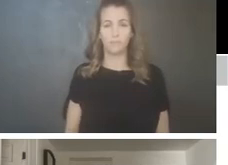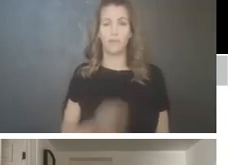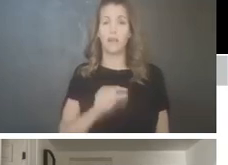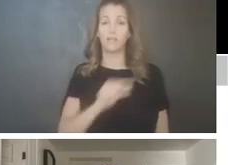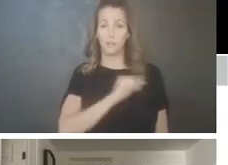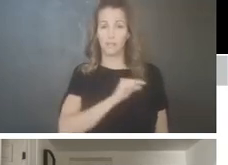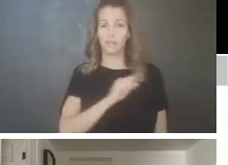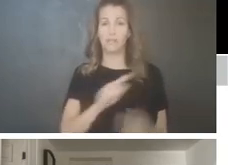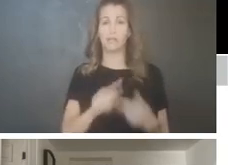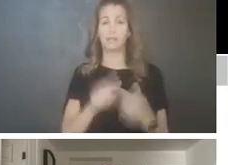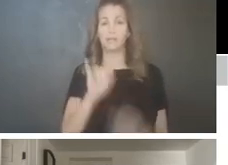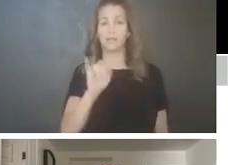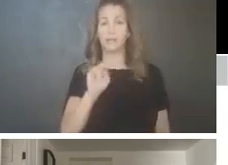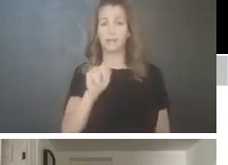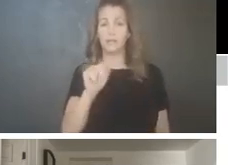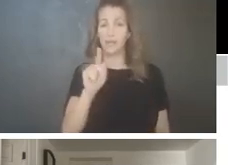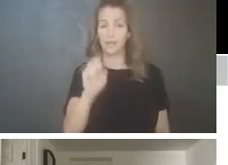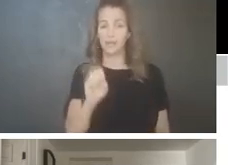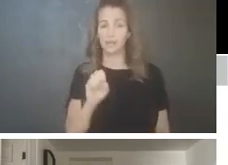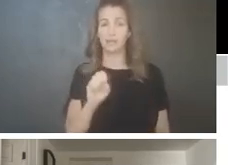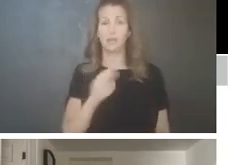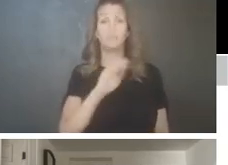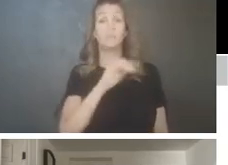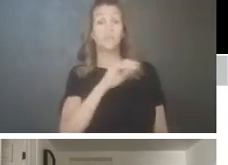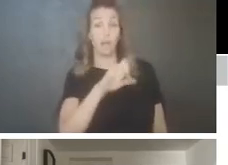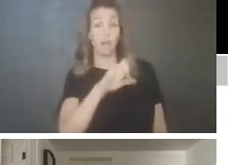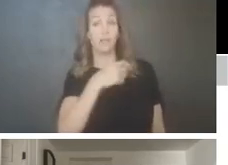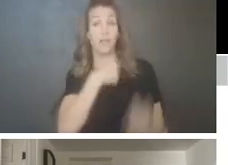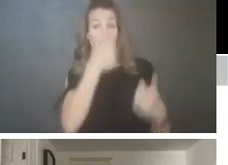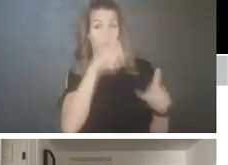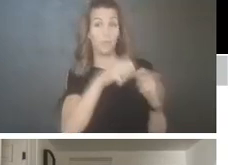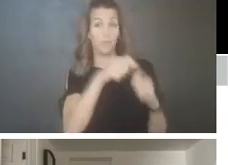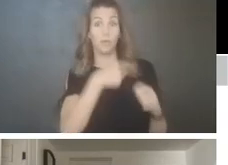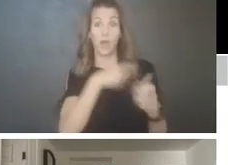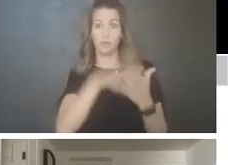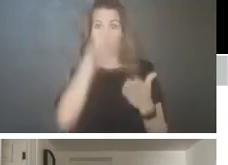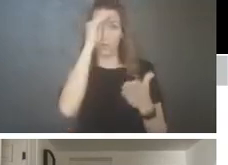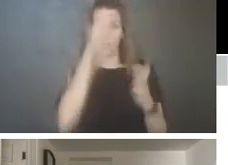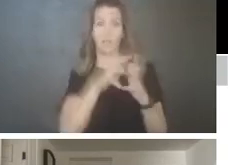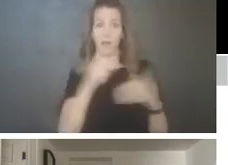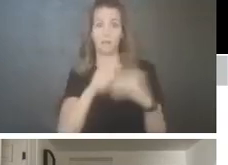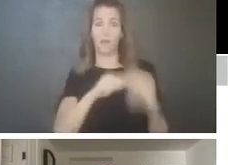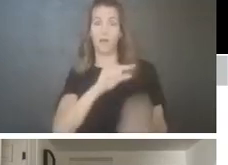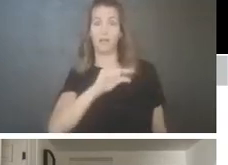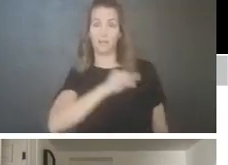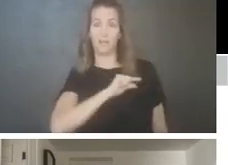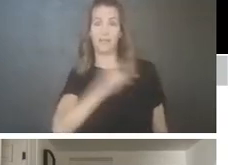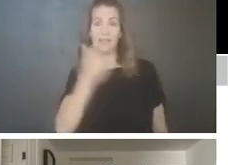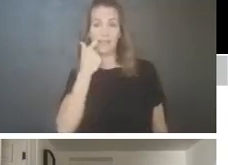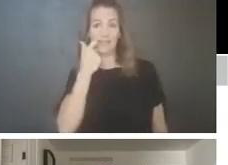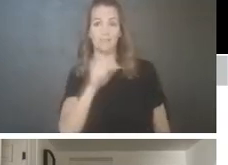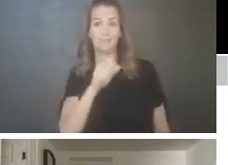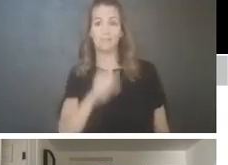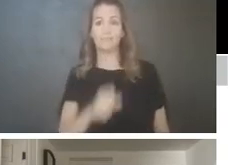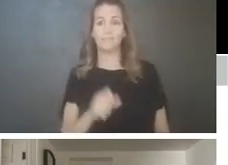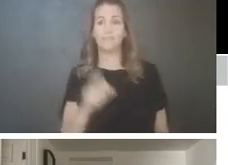Eligibility, intake. Michelle, I agree with you. I too have been learning quite a bit about eligibility lately. Title